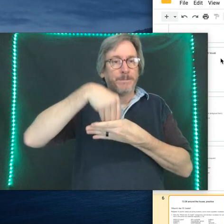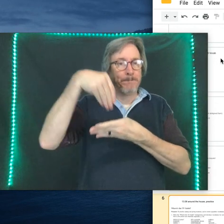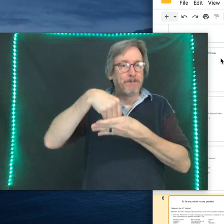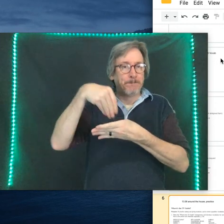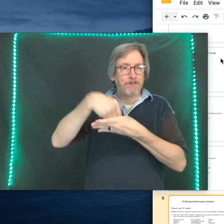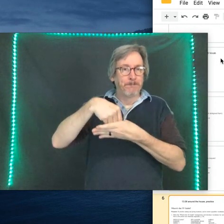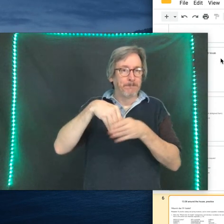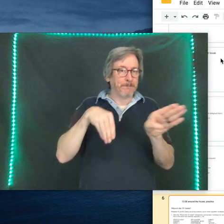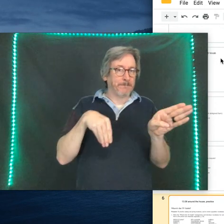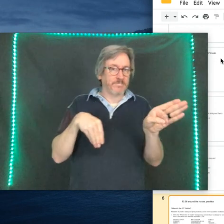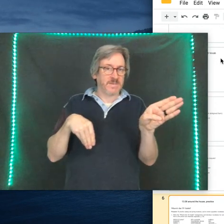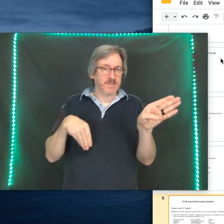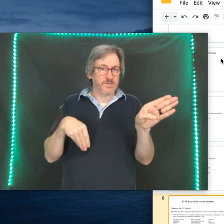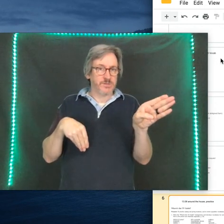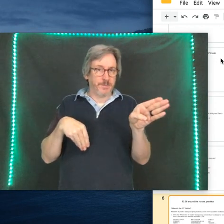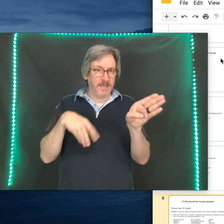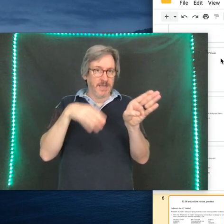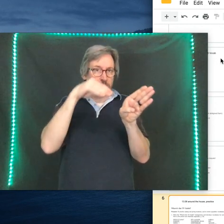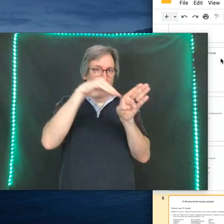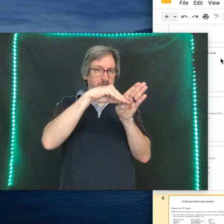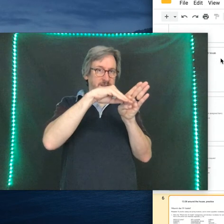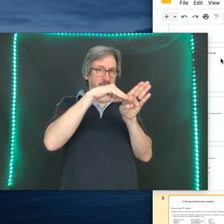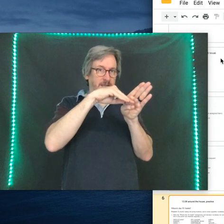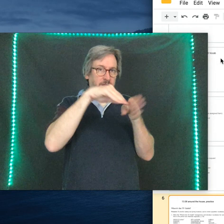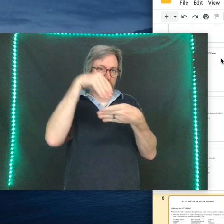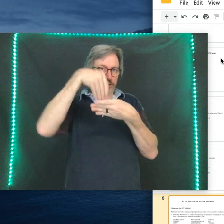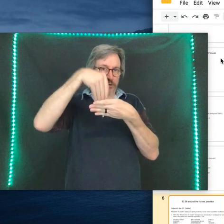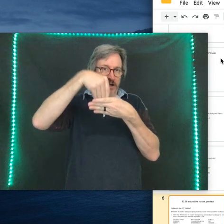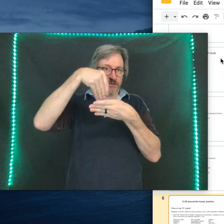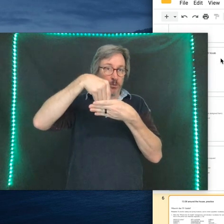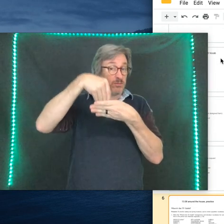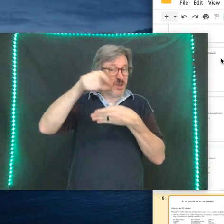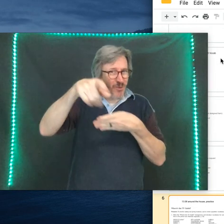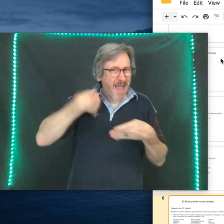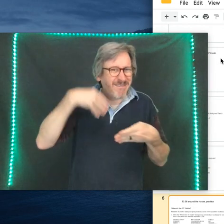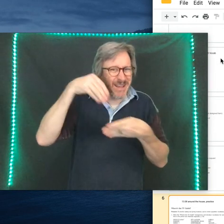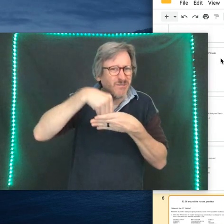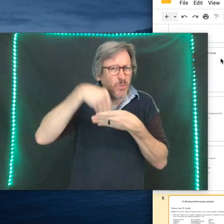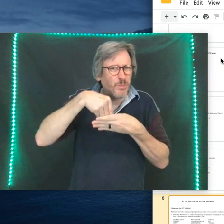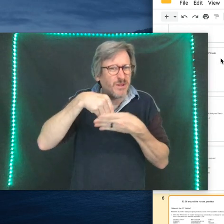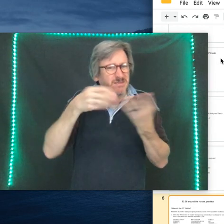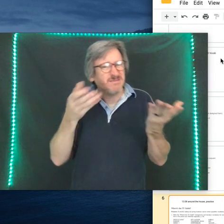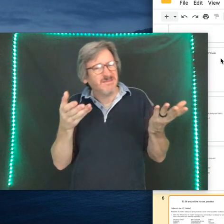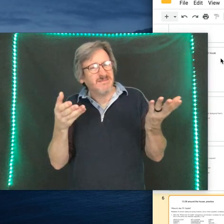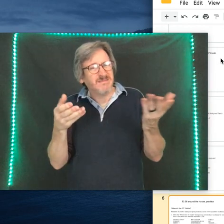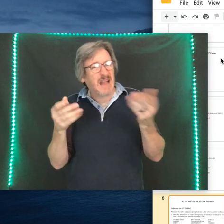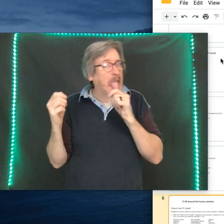Envelope. So there's a B, and you put the thing in here. Envelope.